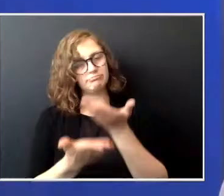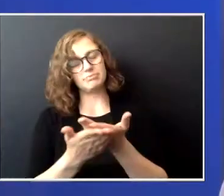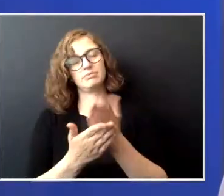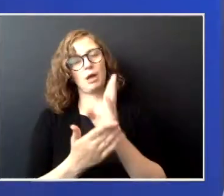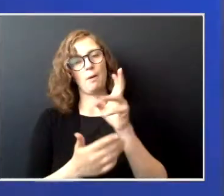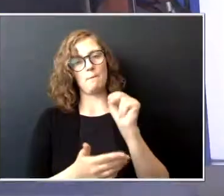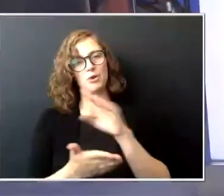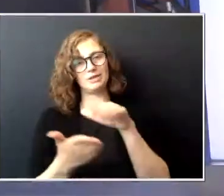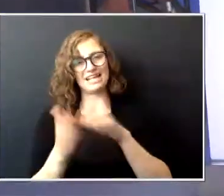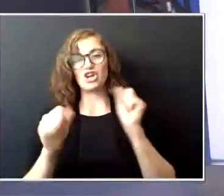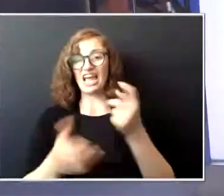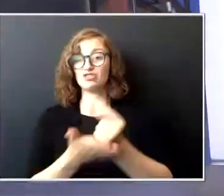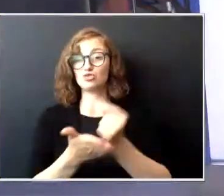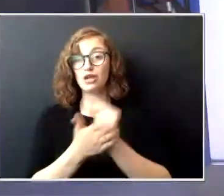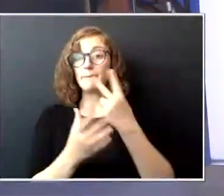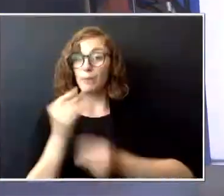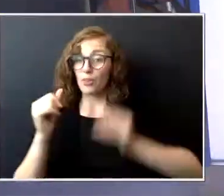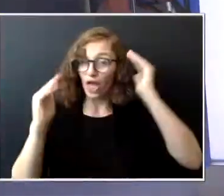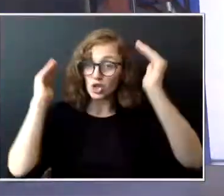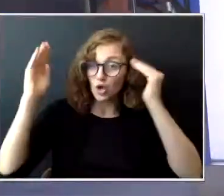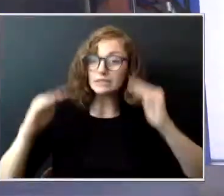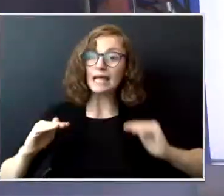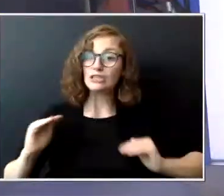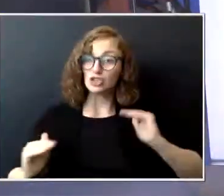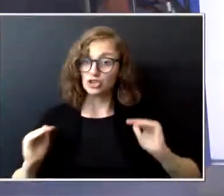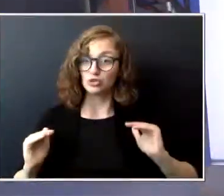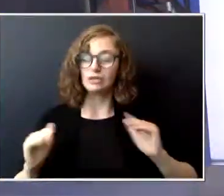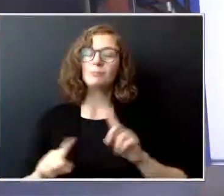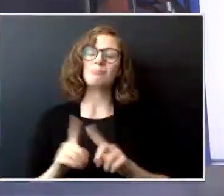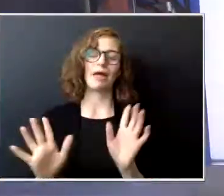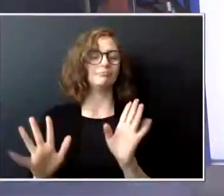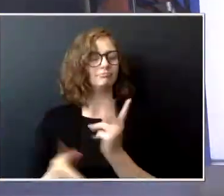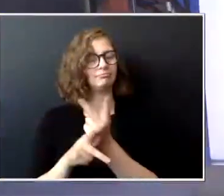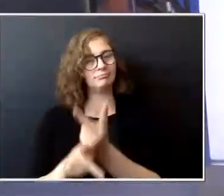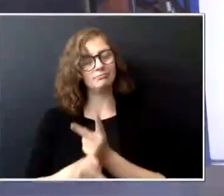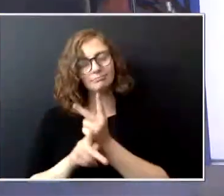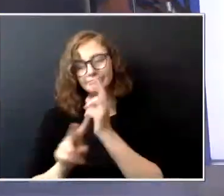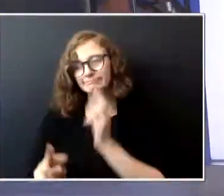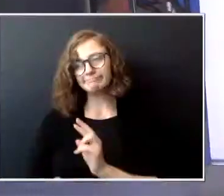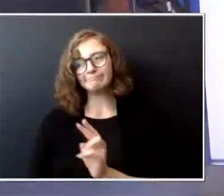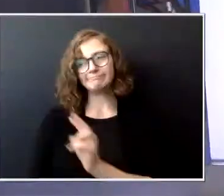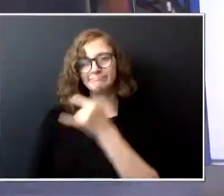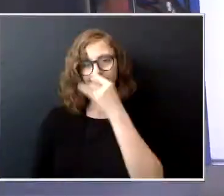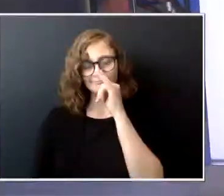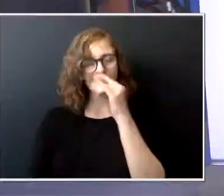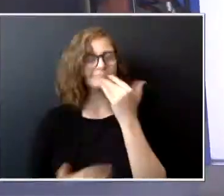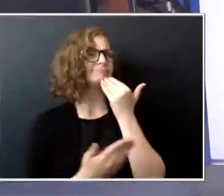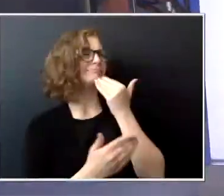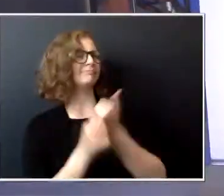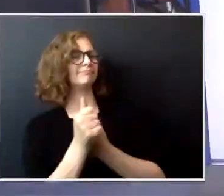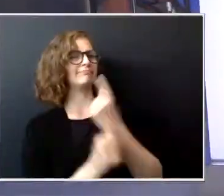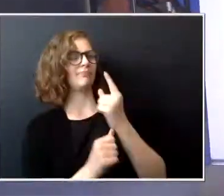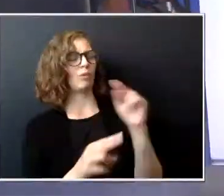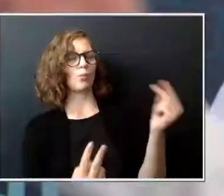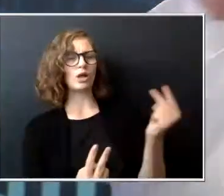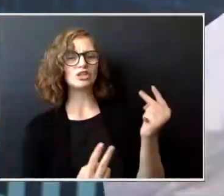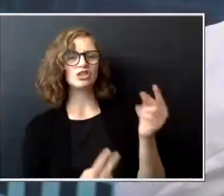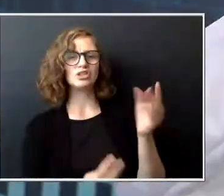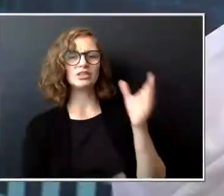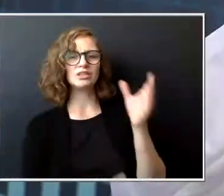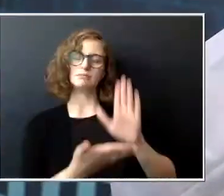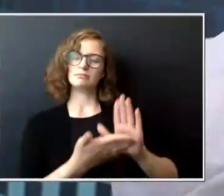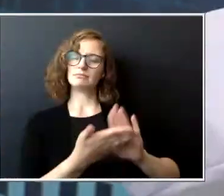kiddos. So I want to thank for everybody for watching and listening, and just to say out loud, a shout out to our burn unit team.